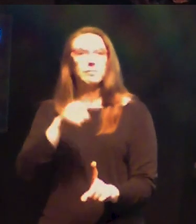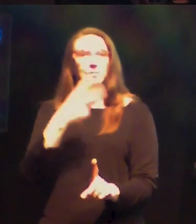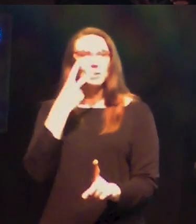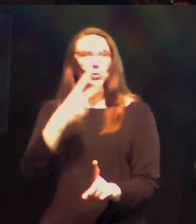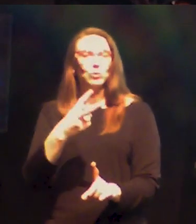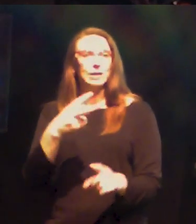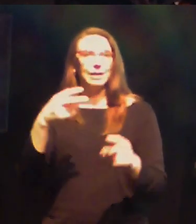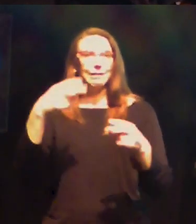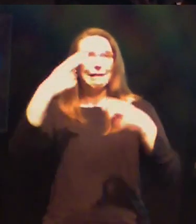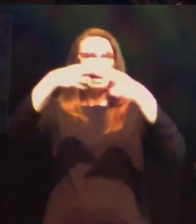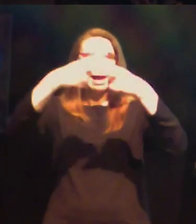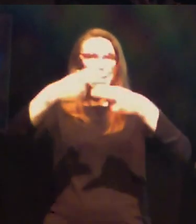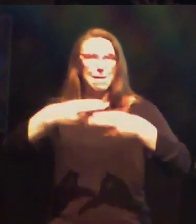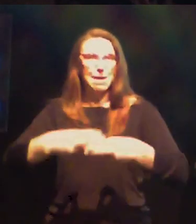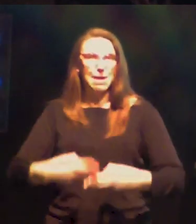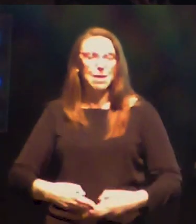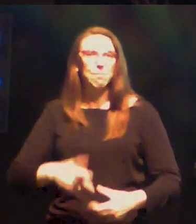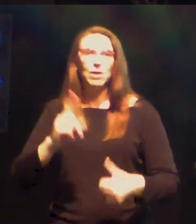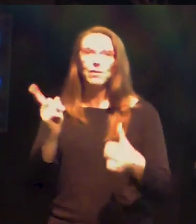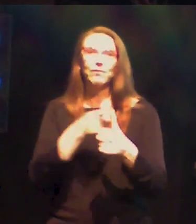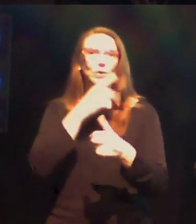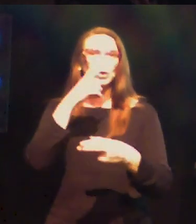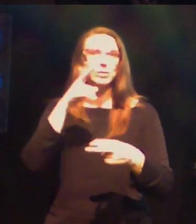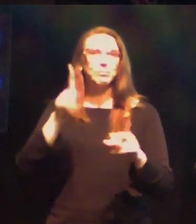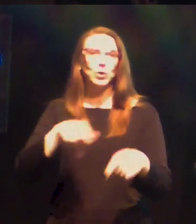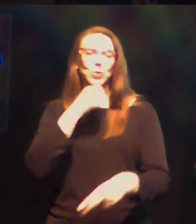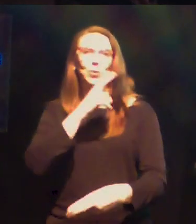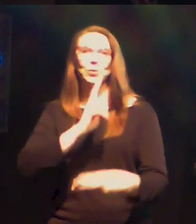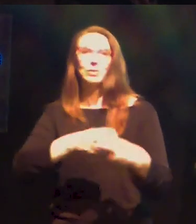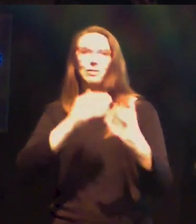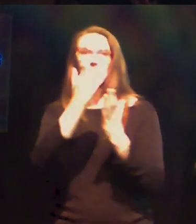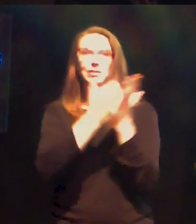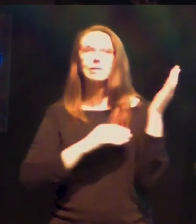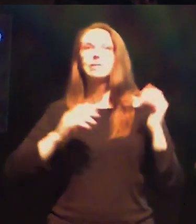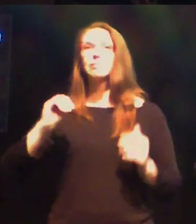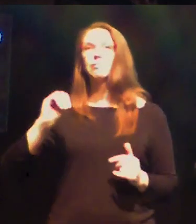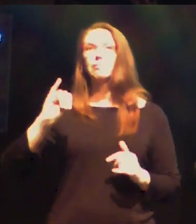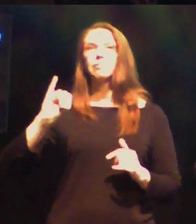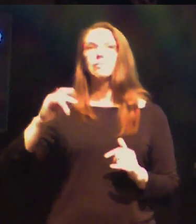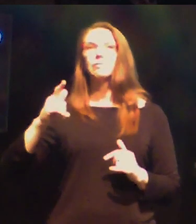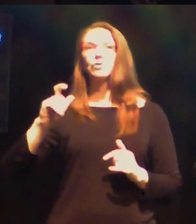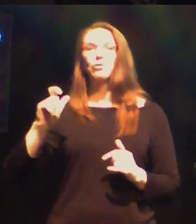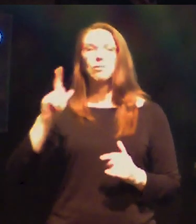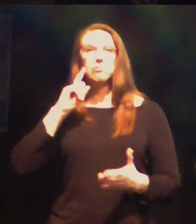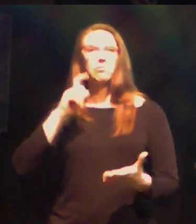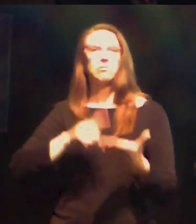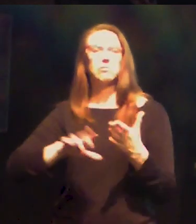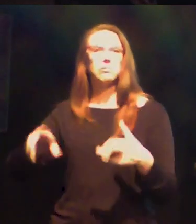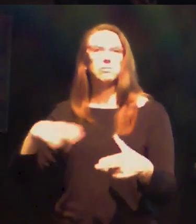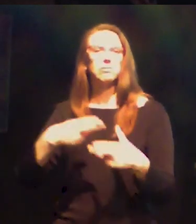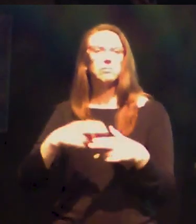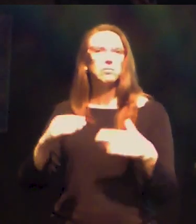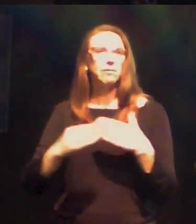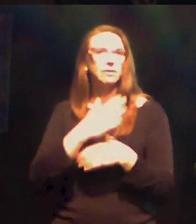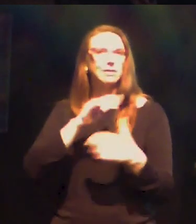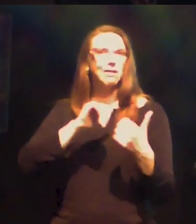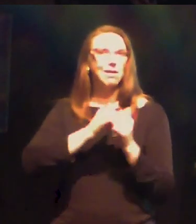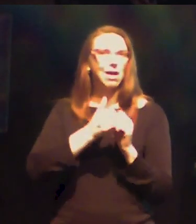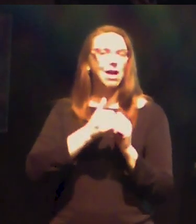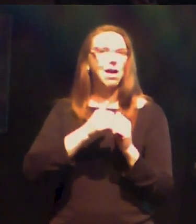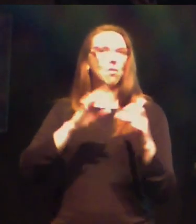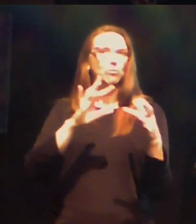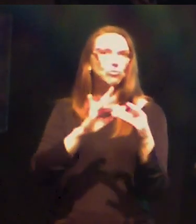the credits, and of course the first person who's listed there is Michelle, to be recognized. And her influence on how the story